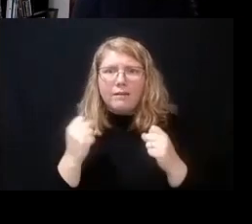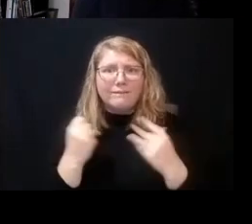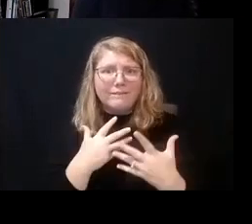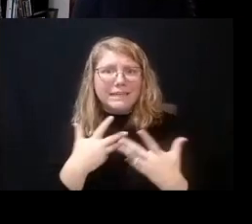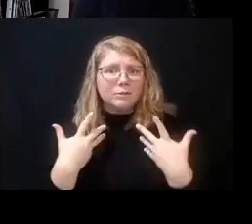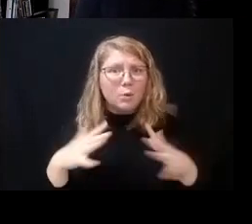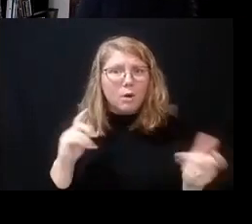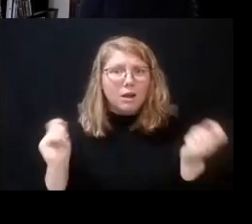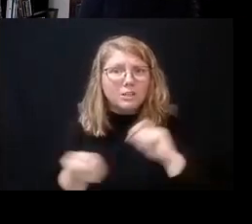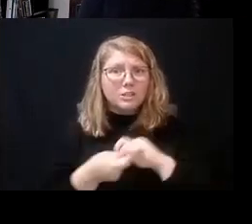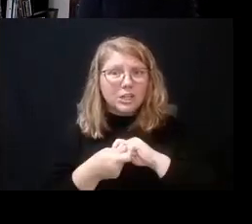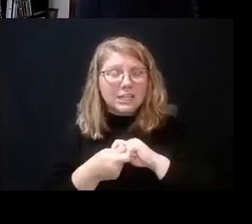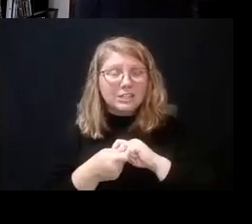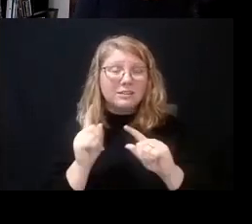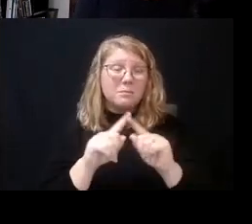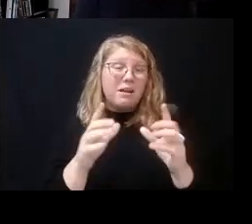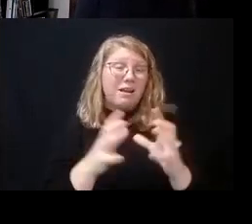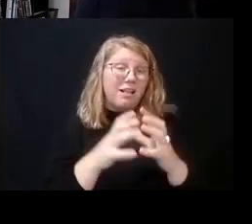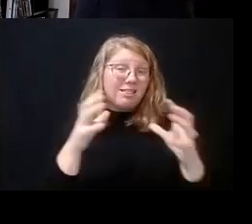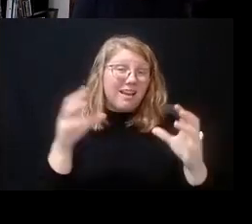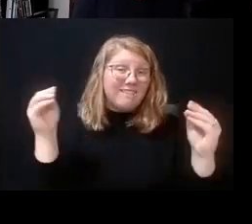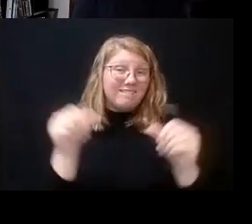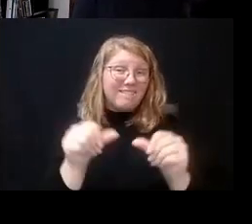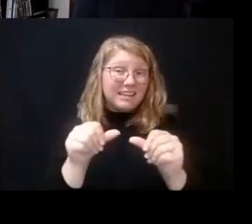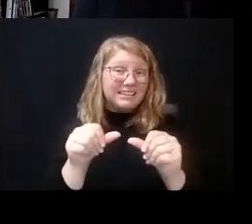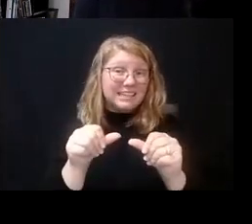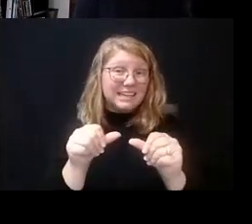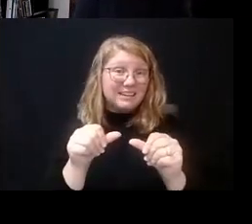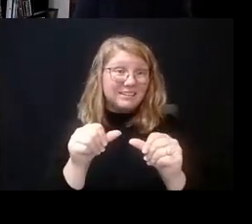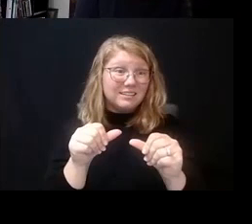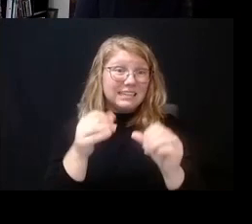But a lot of funders might be more on board than you think.